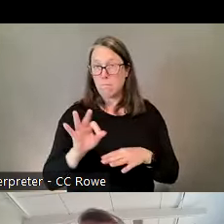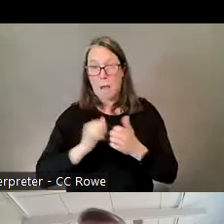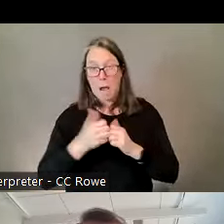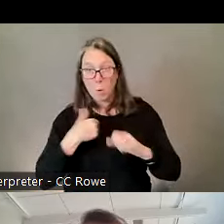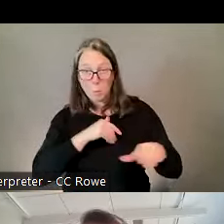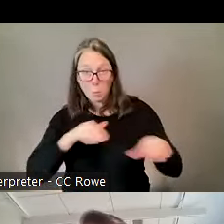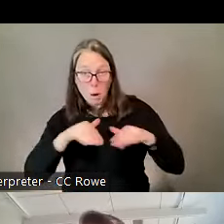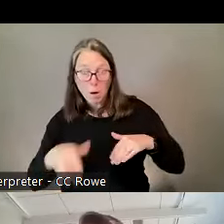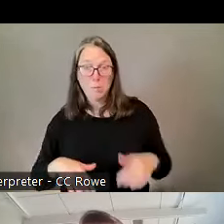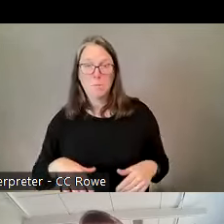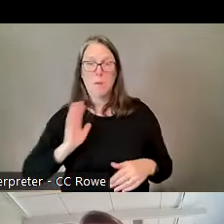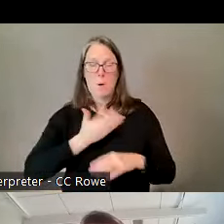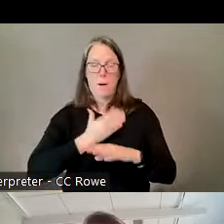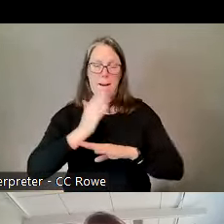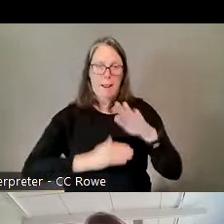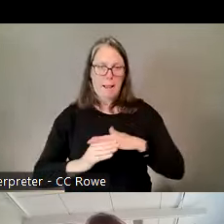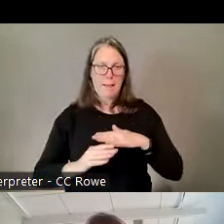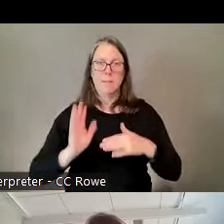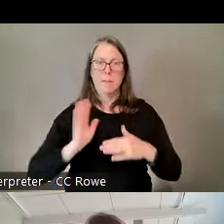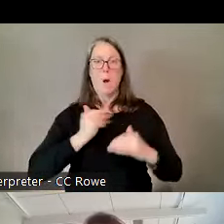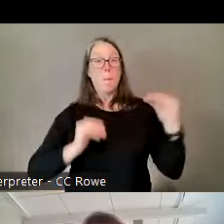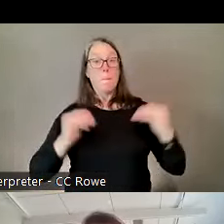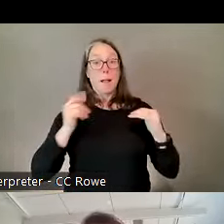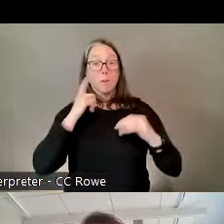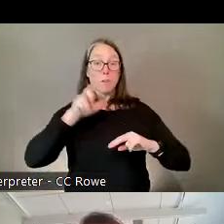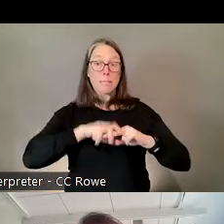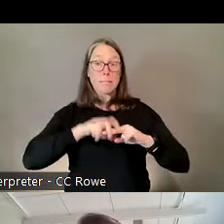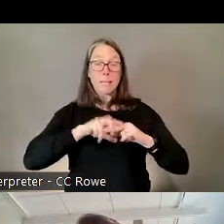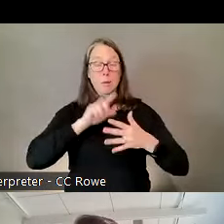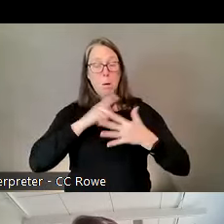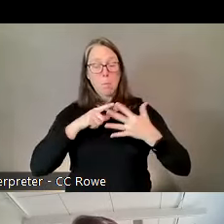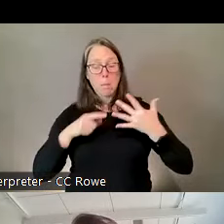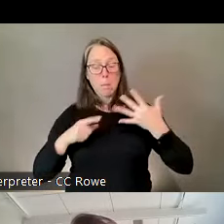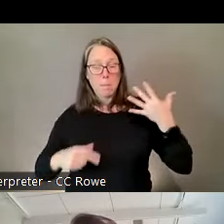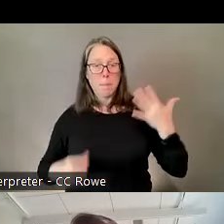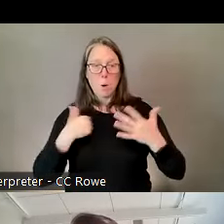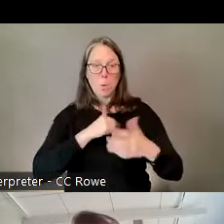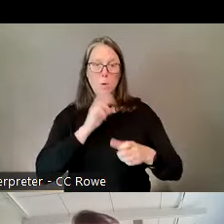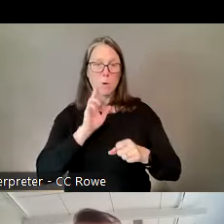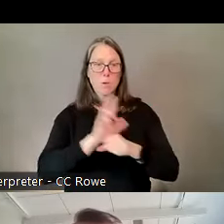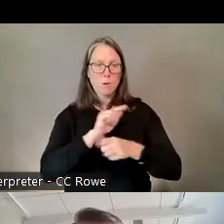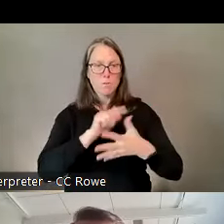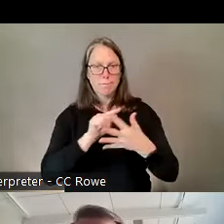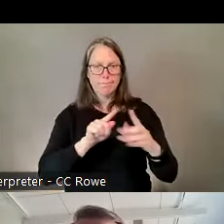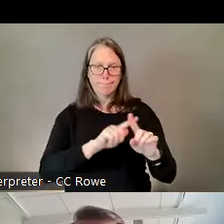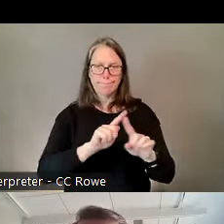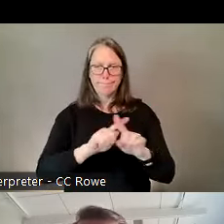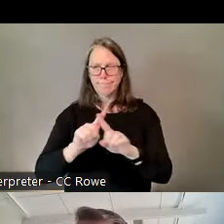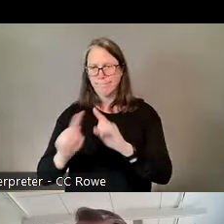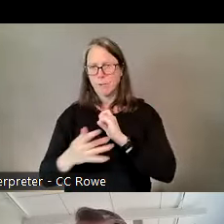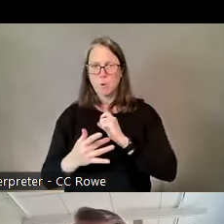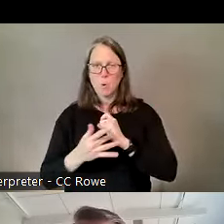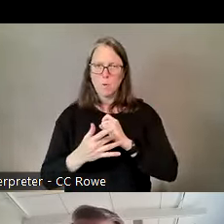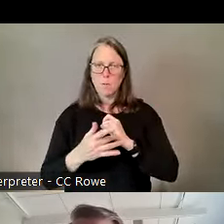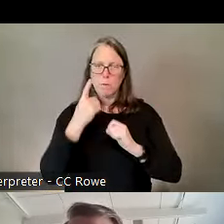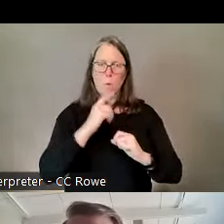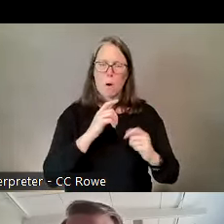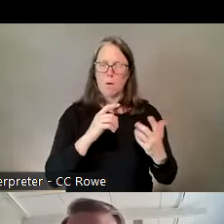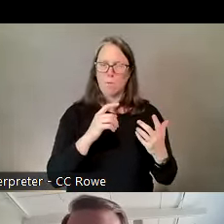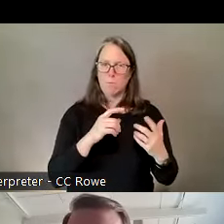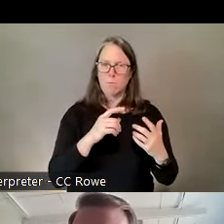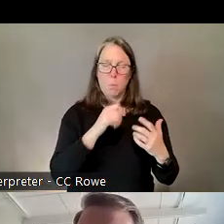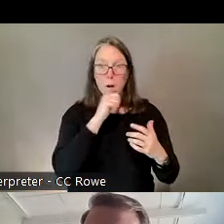our sitting balance, and those types of things. And so we utilize these different tools on a conservative basis. We're not